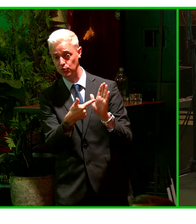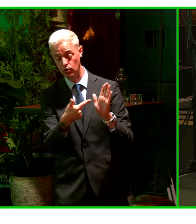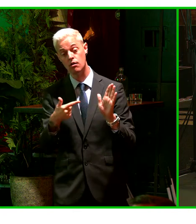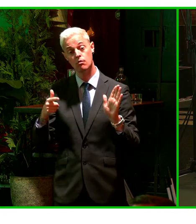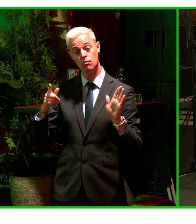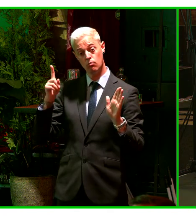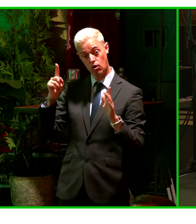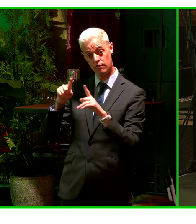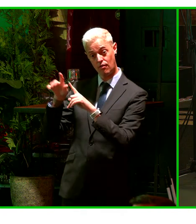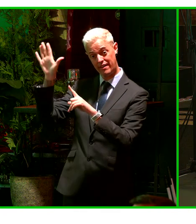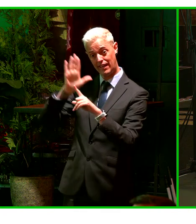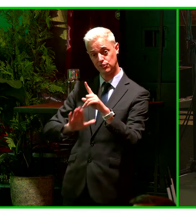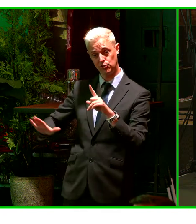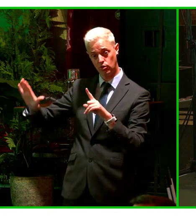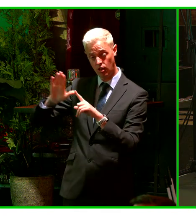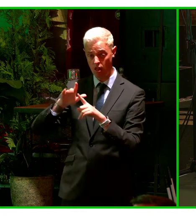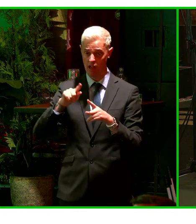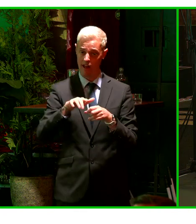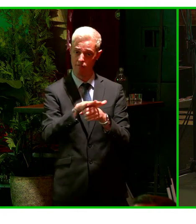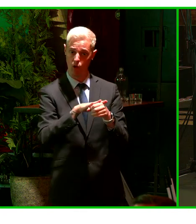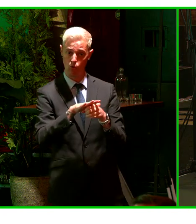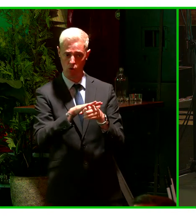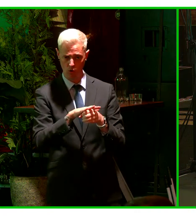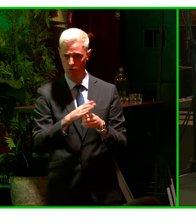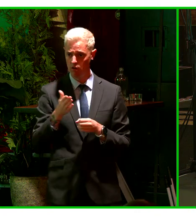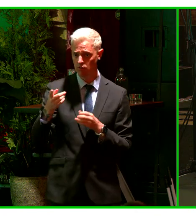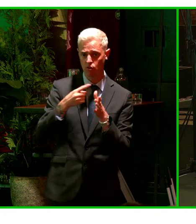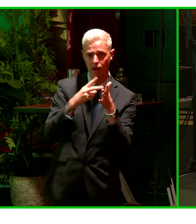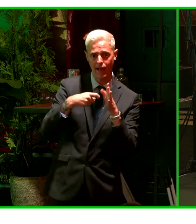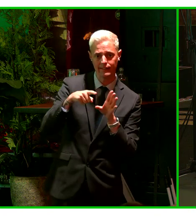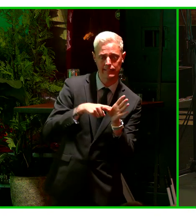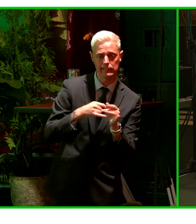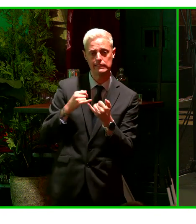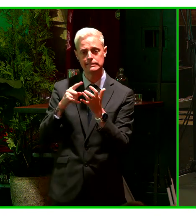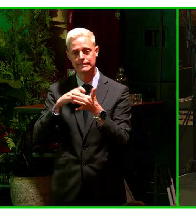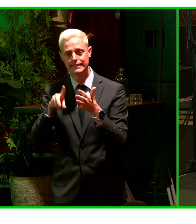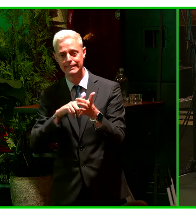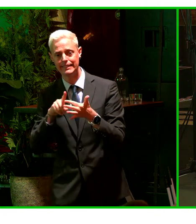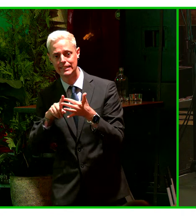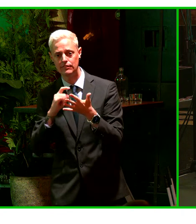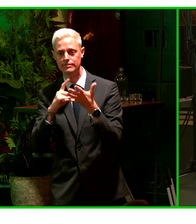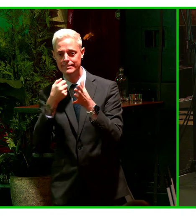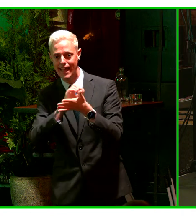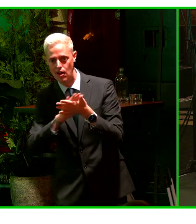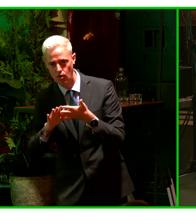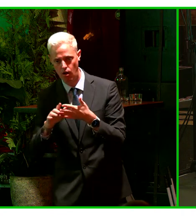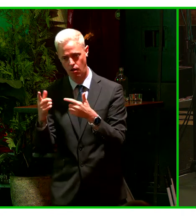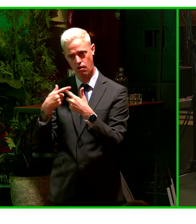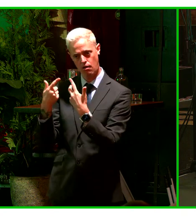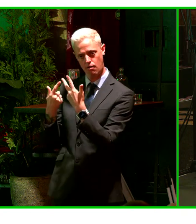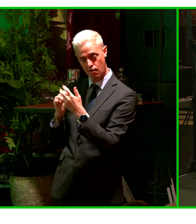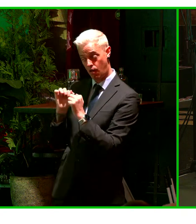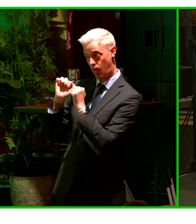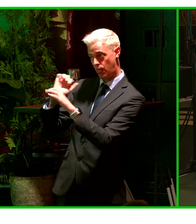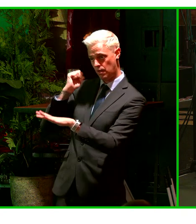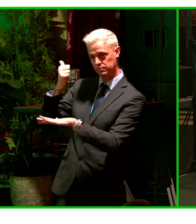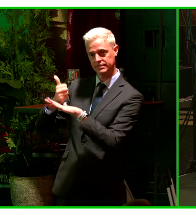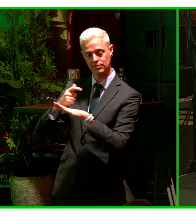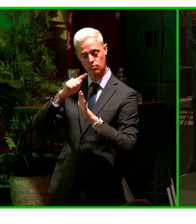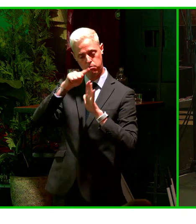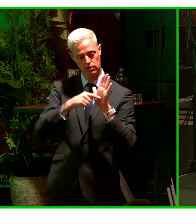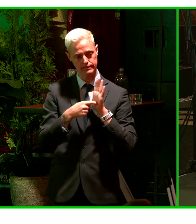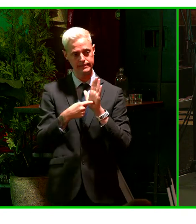sense, but in local sense, we need Andy and Steve and Sarah and all of the others to step up and make those policy changes so that